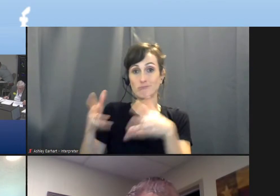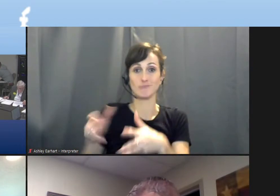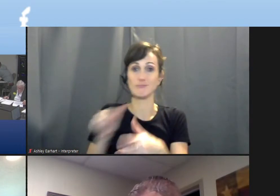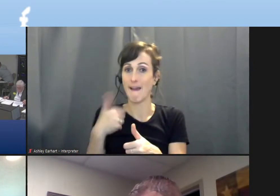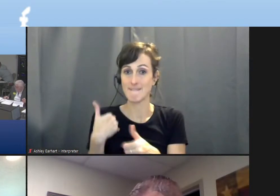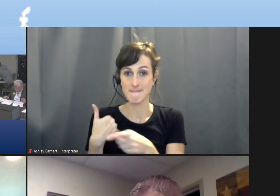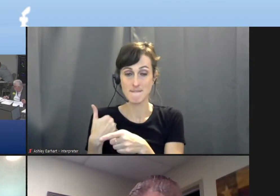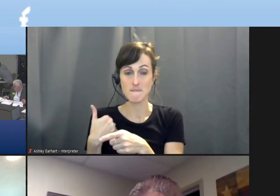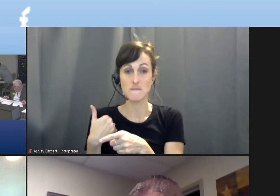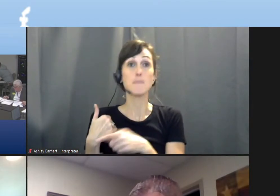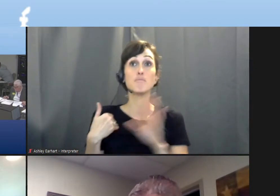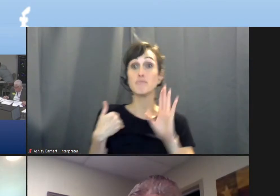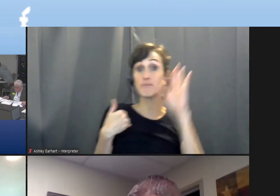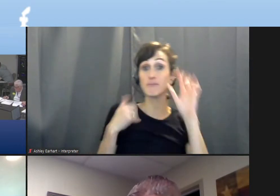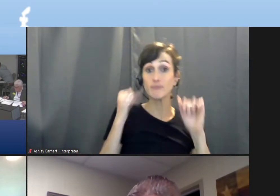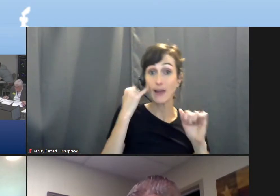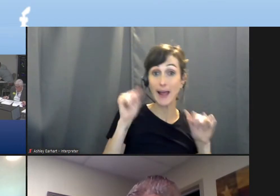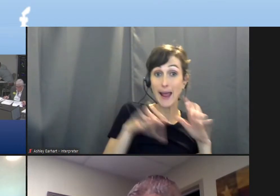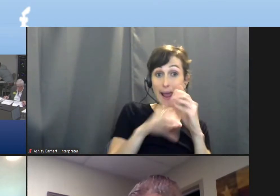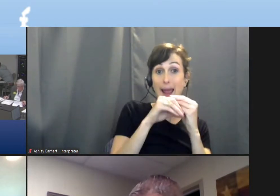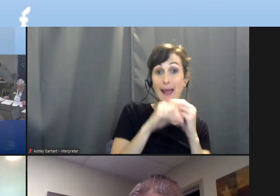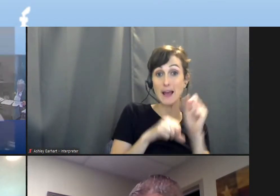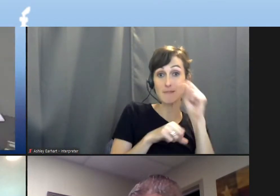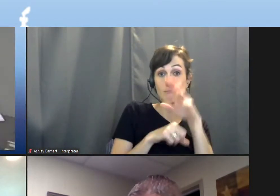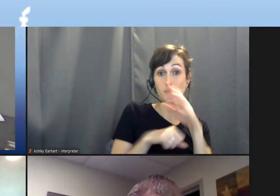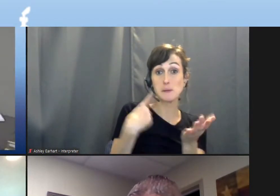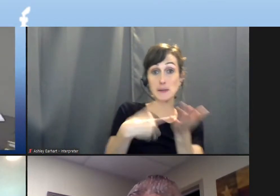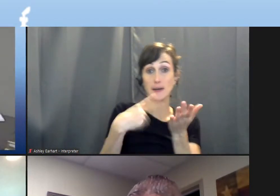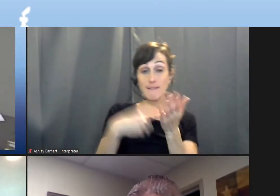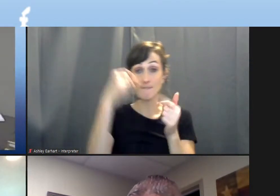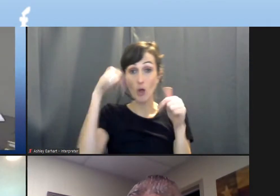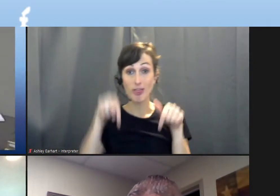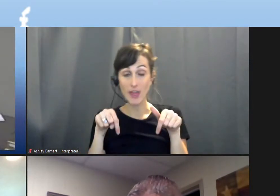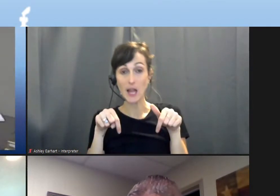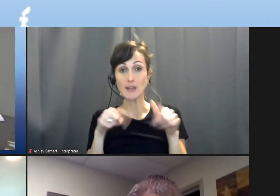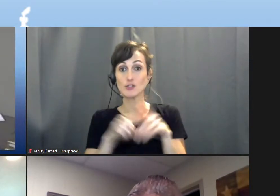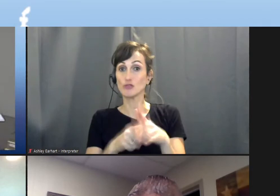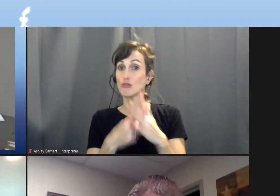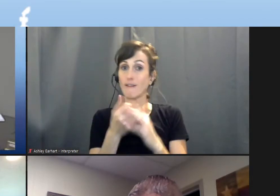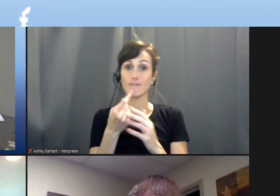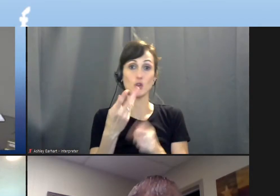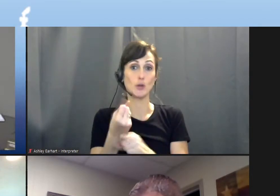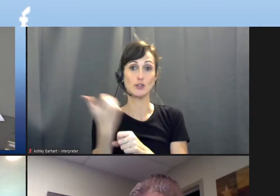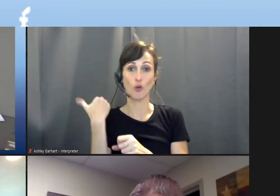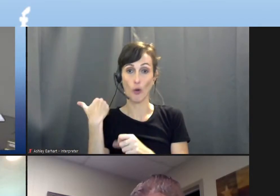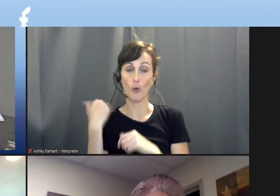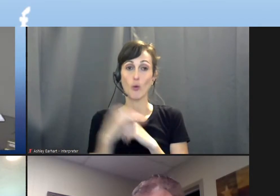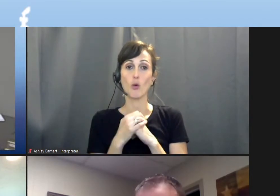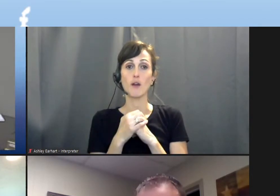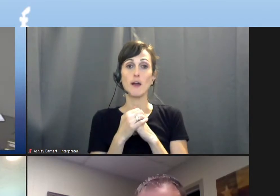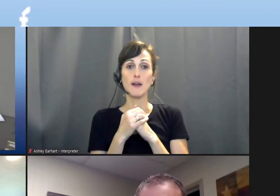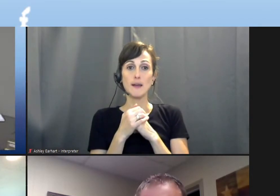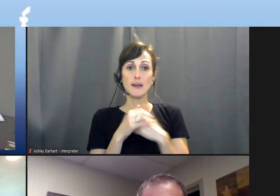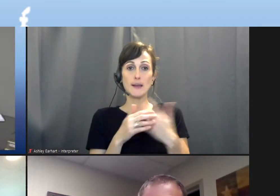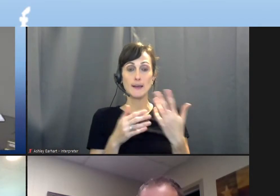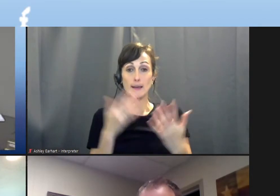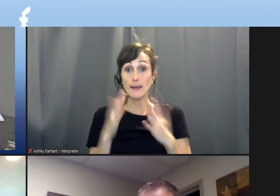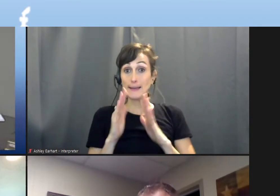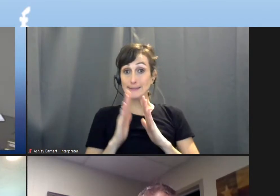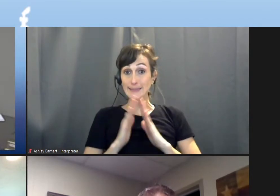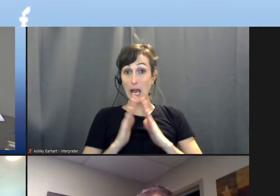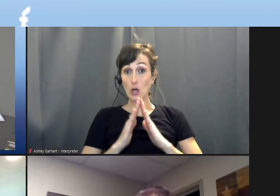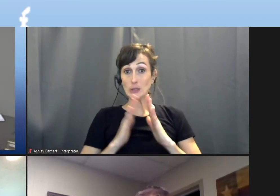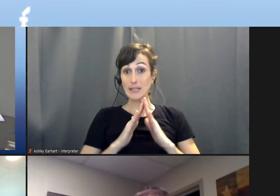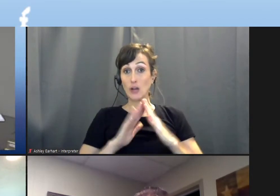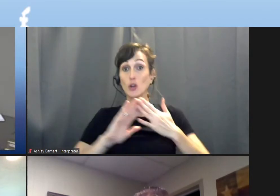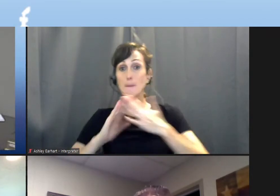if I could add one thing, the discussion on this started several years ago where the downtown community, I guess